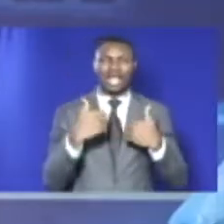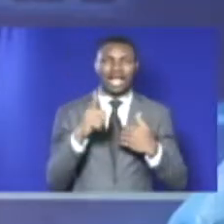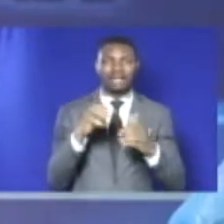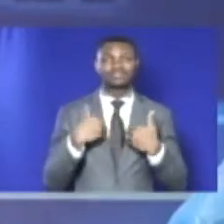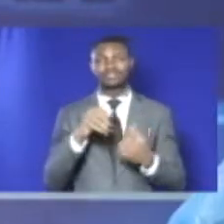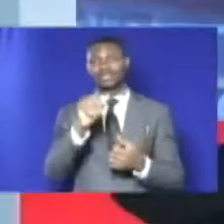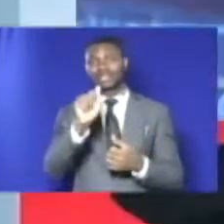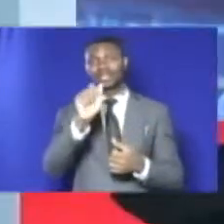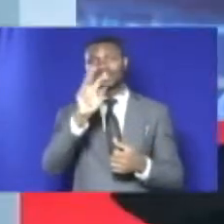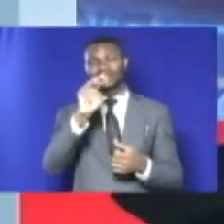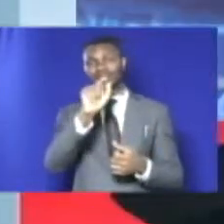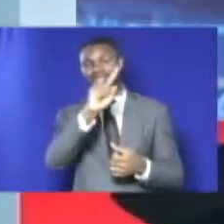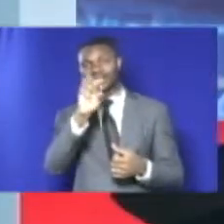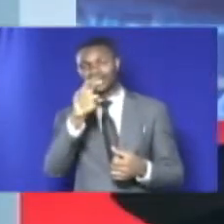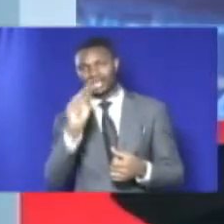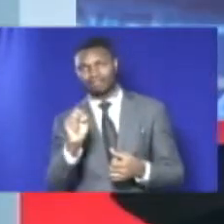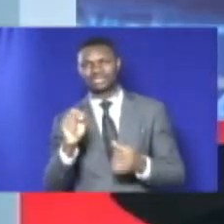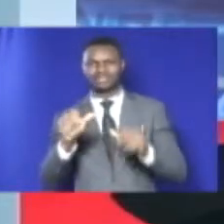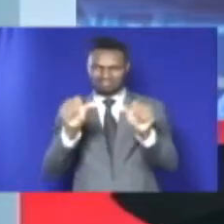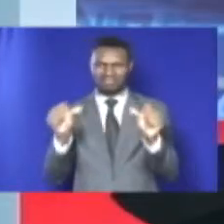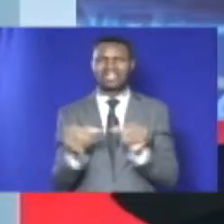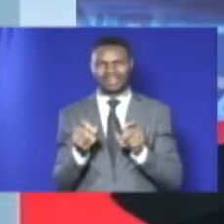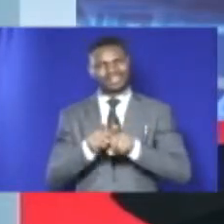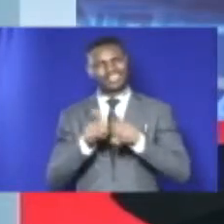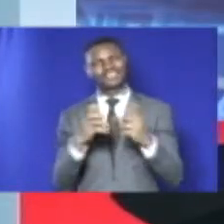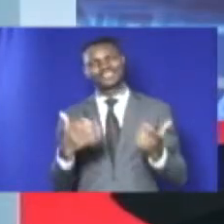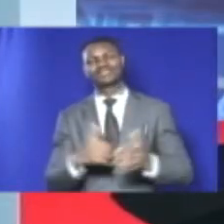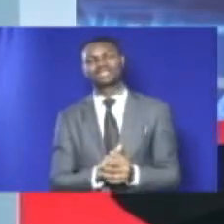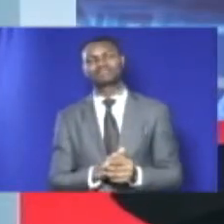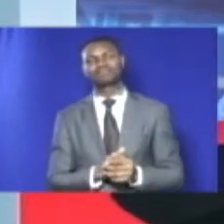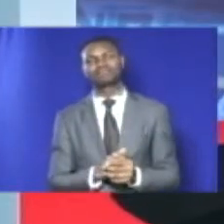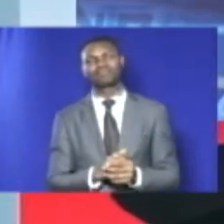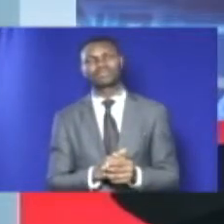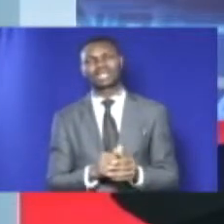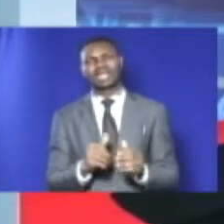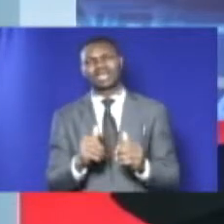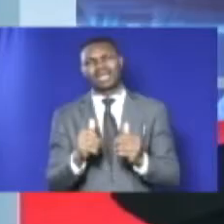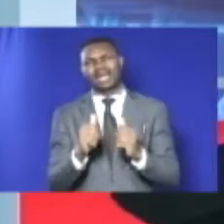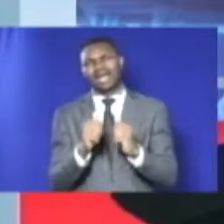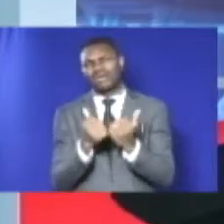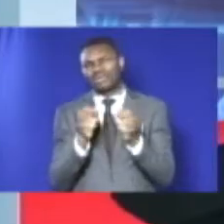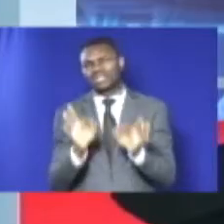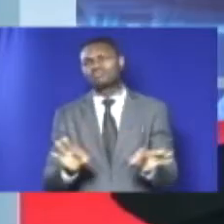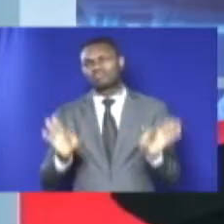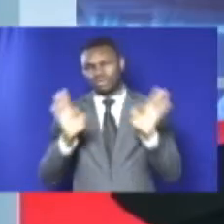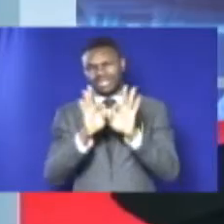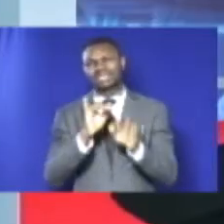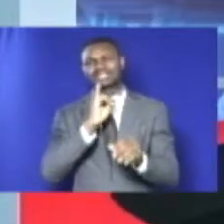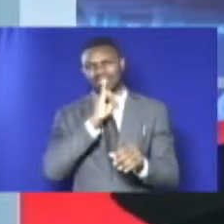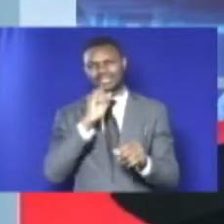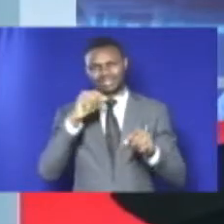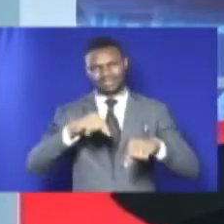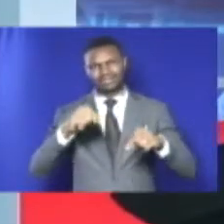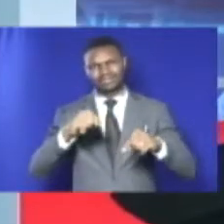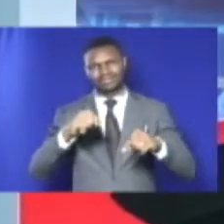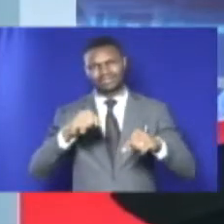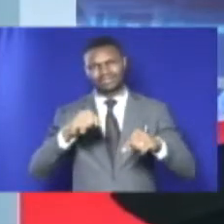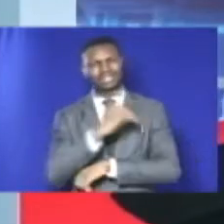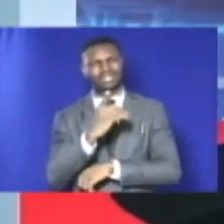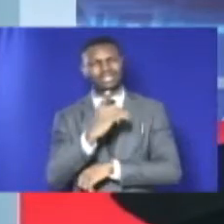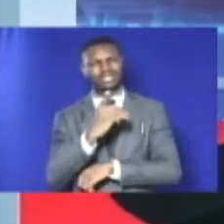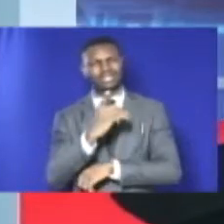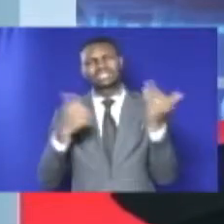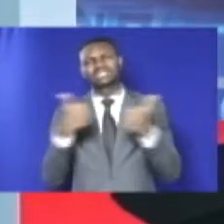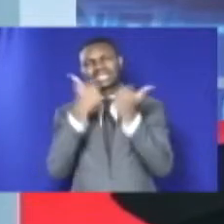Okay, now that being the case, Doctor, how significant is this day, and what are the major challenges facing the